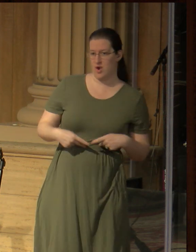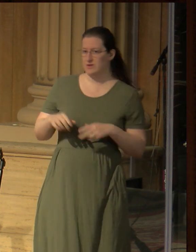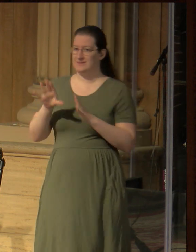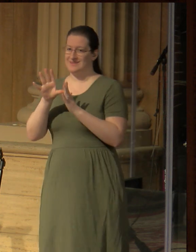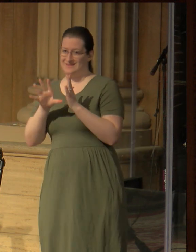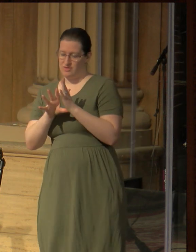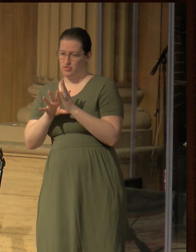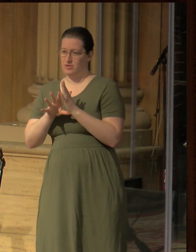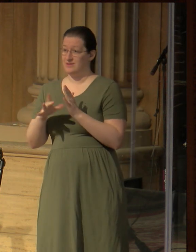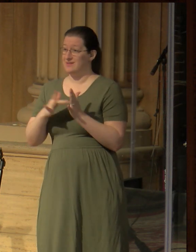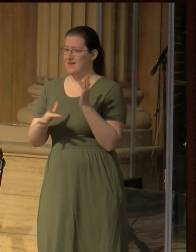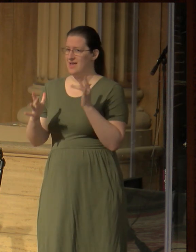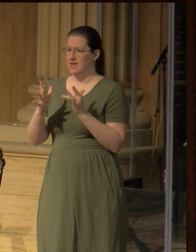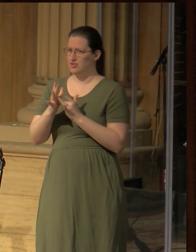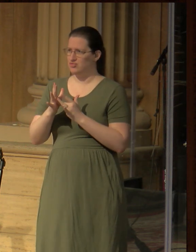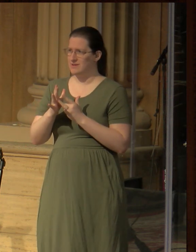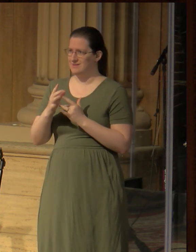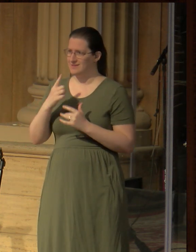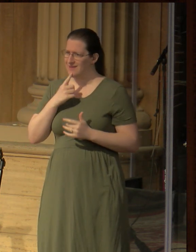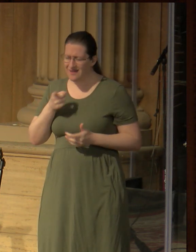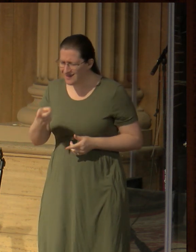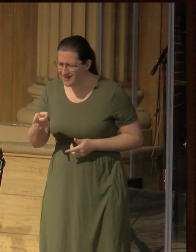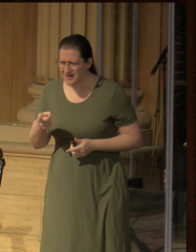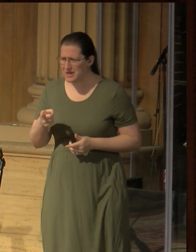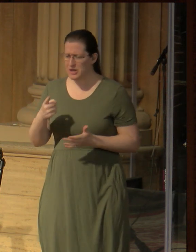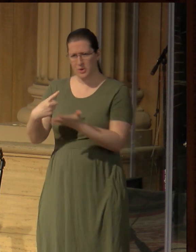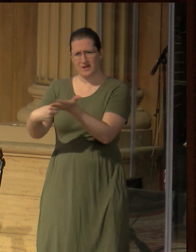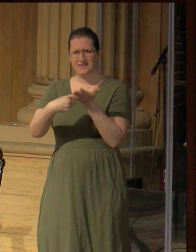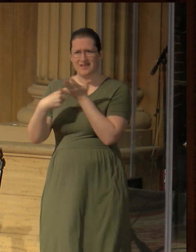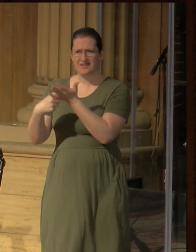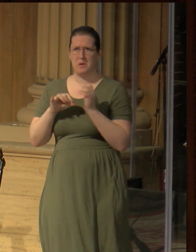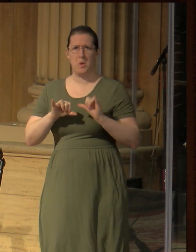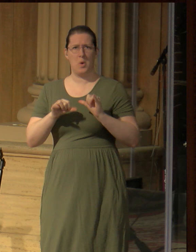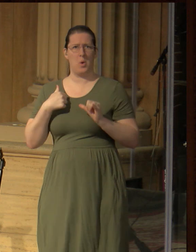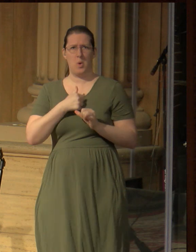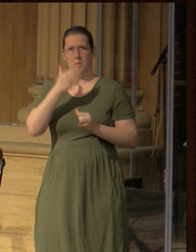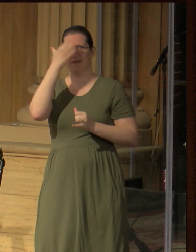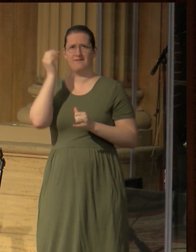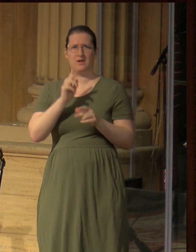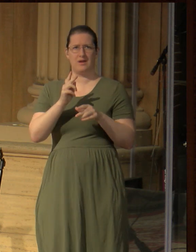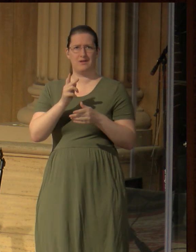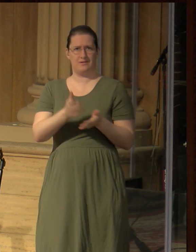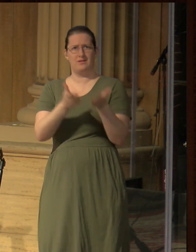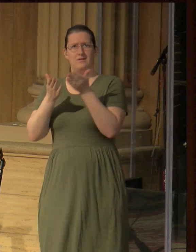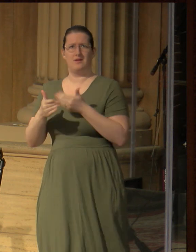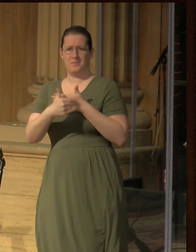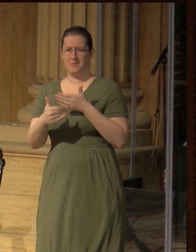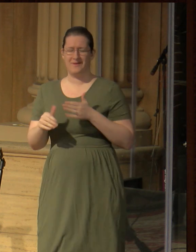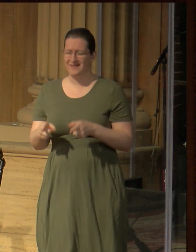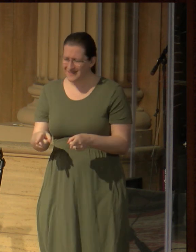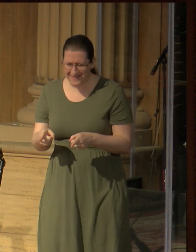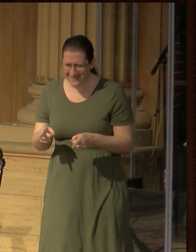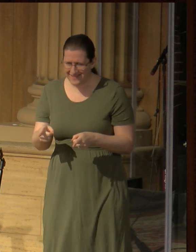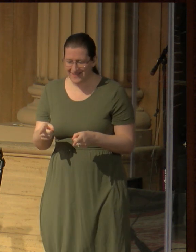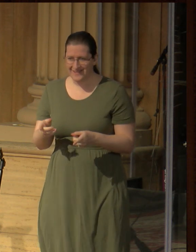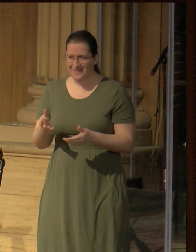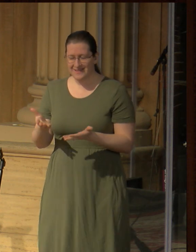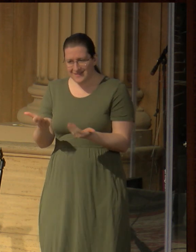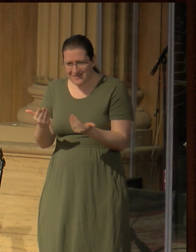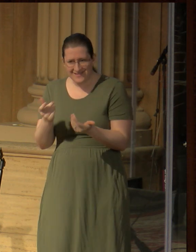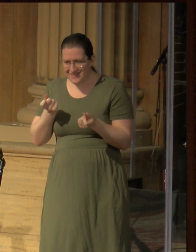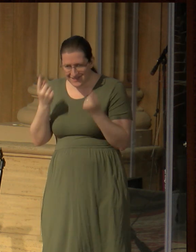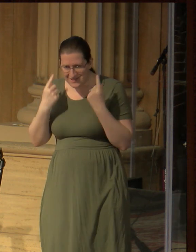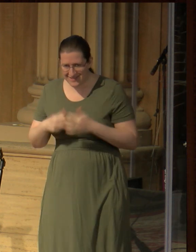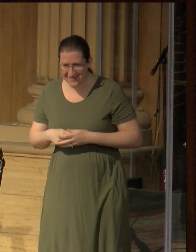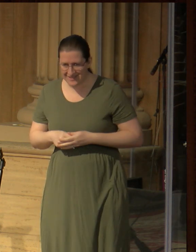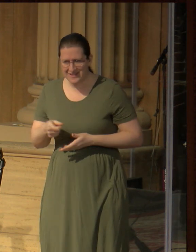Jesus, aware of this, said, oh, you of little faith, why are you discussing among yourselves the fact that you have no bread? Do you not yet perceive? Do you